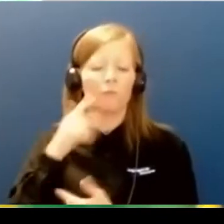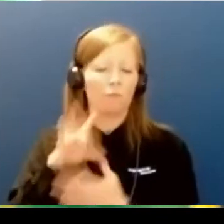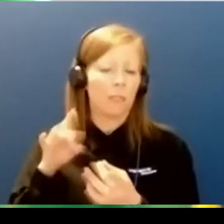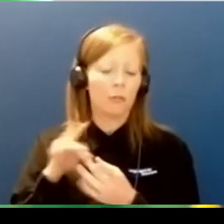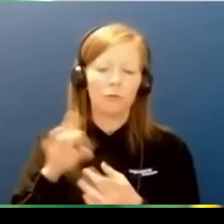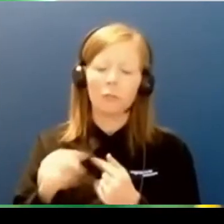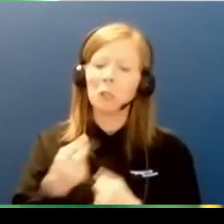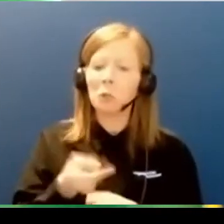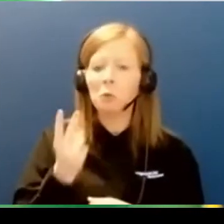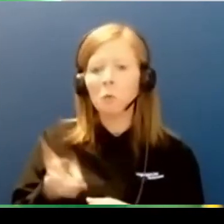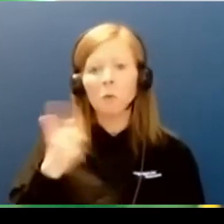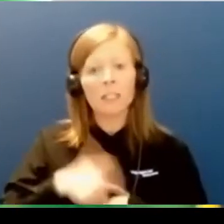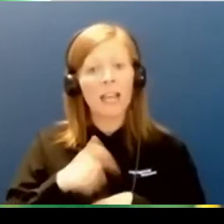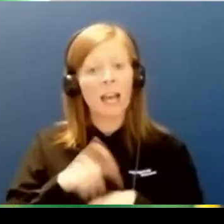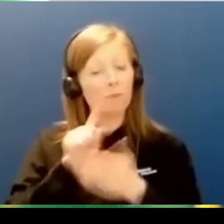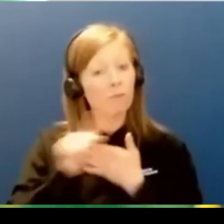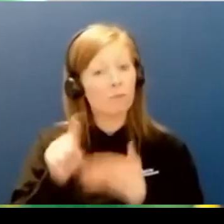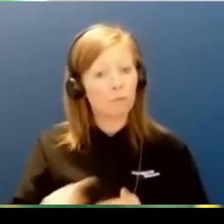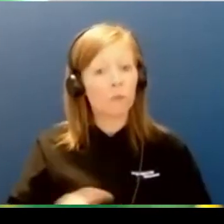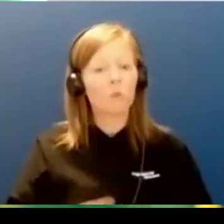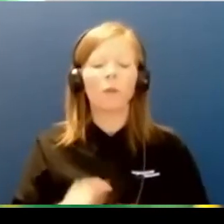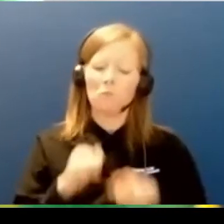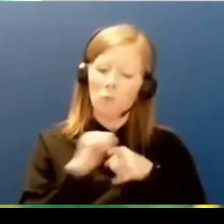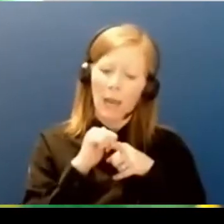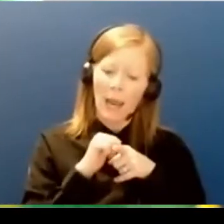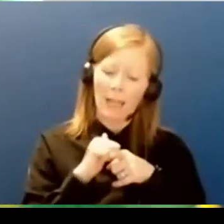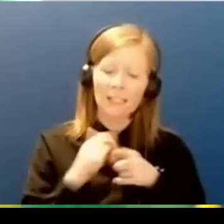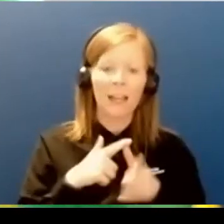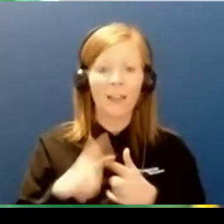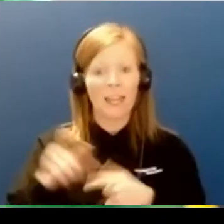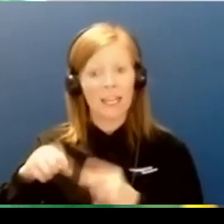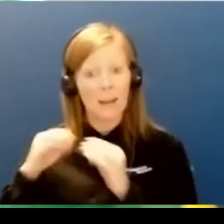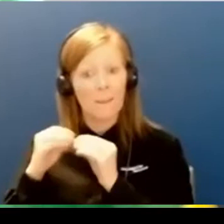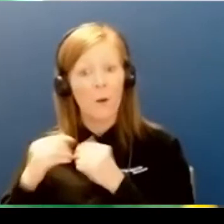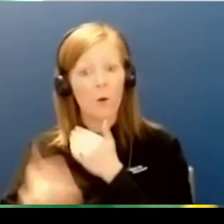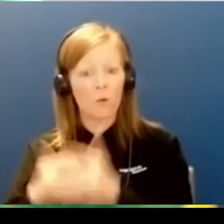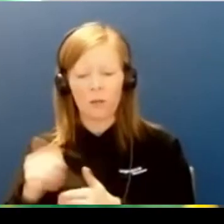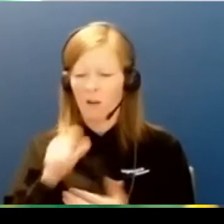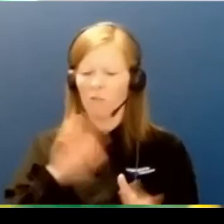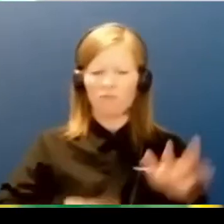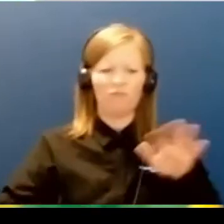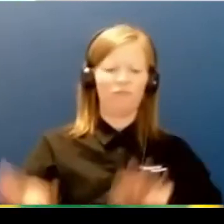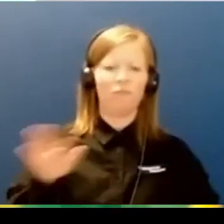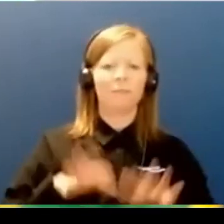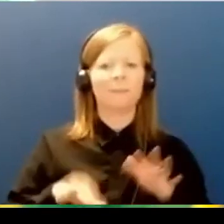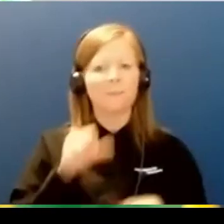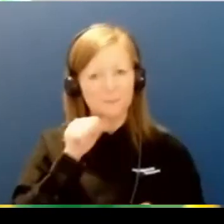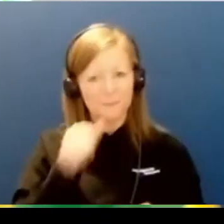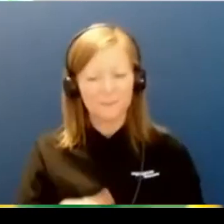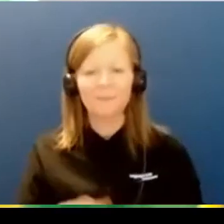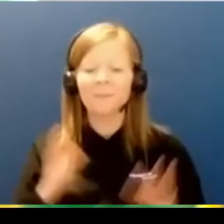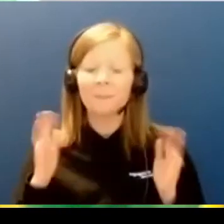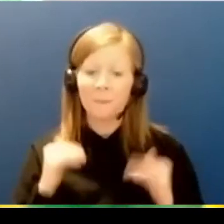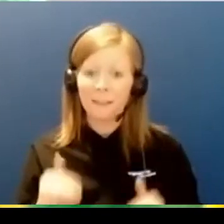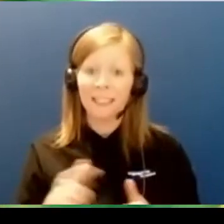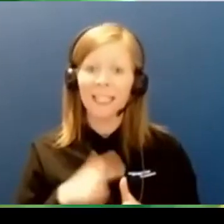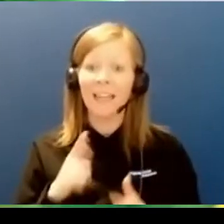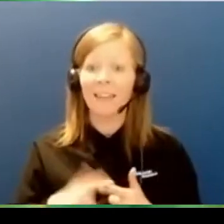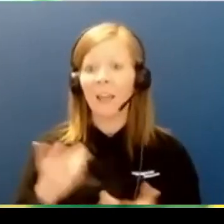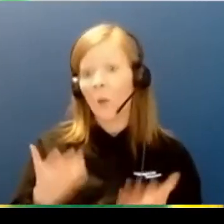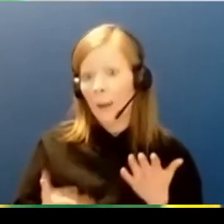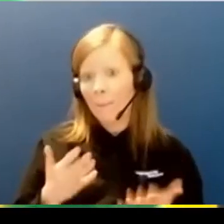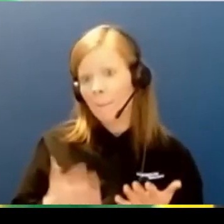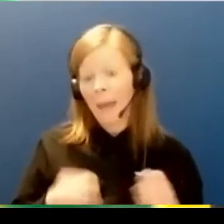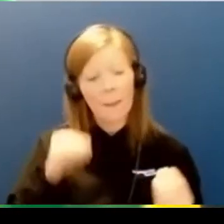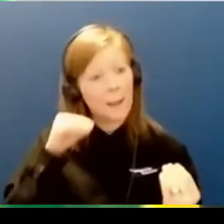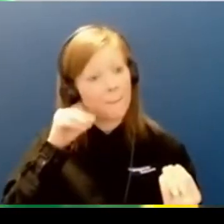times a week so that when you need it more often, you've got it. It's not a foreign thing for them. And then we may take some